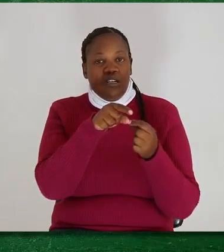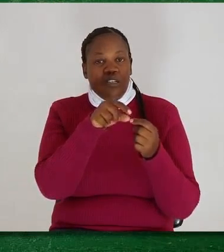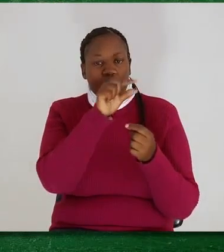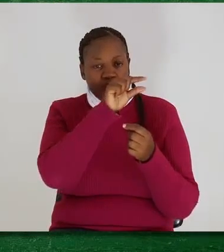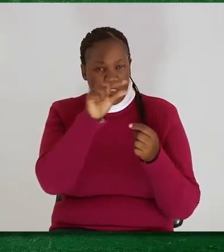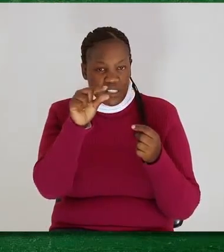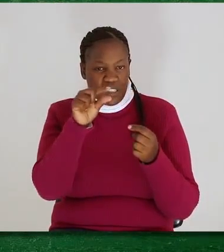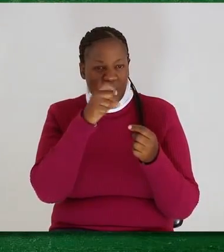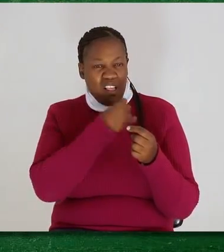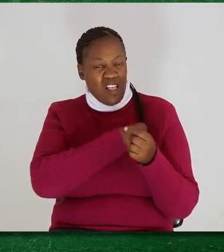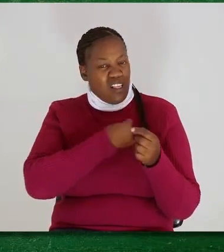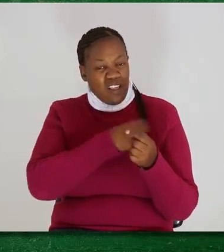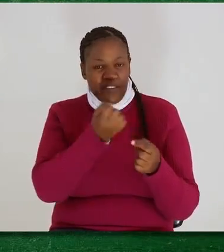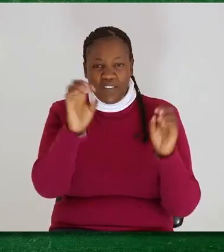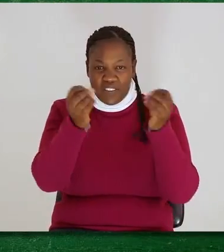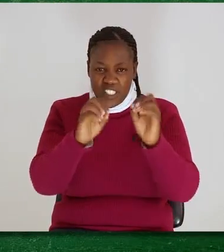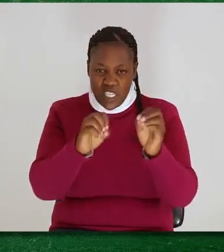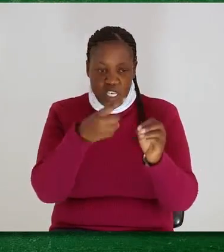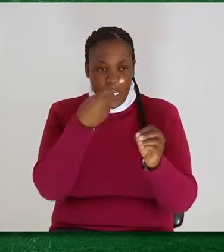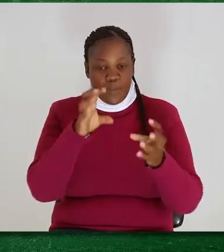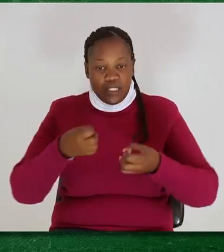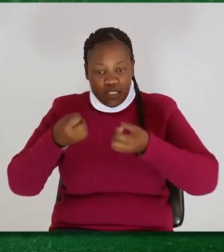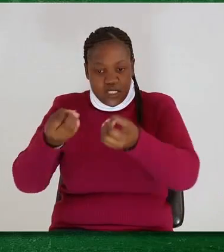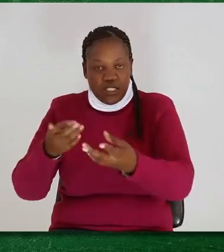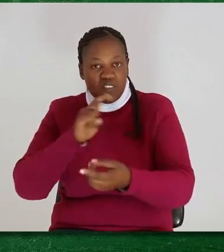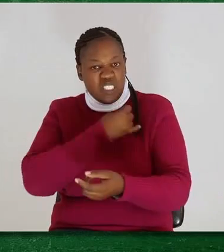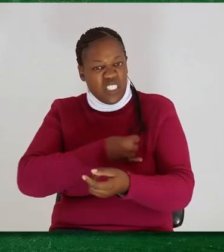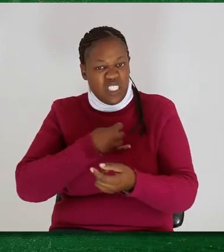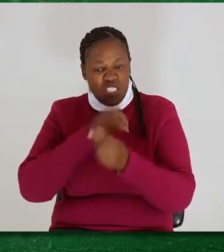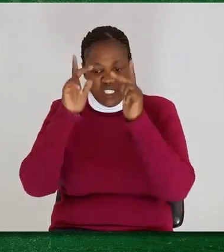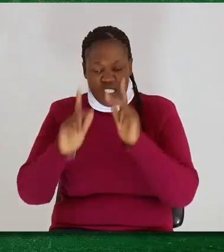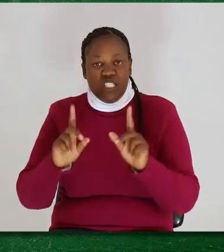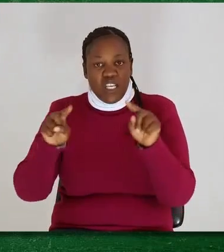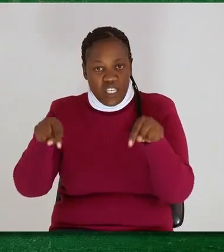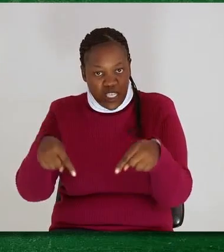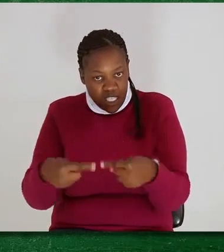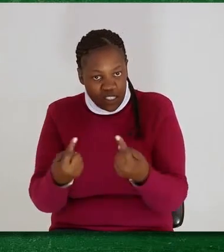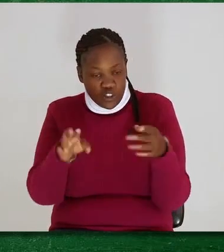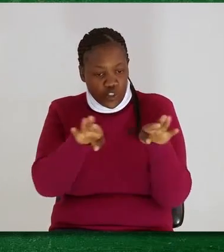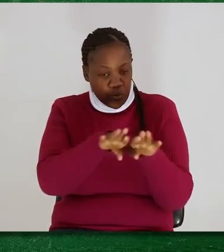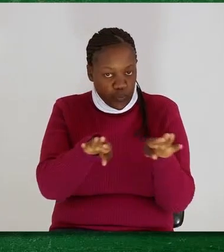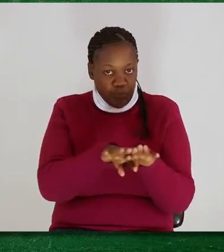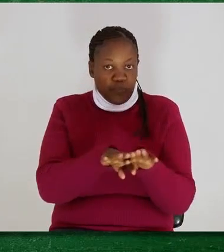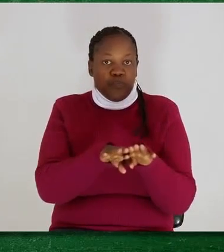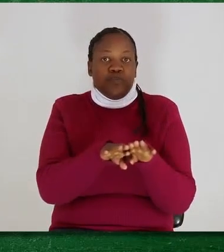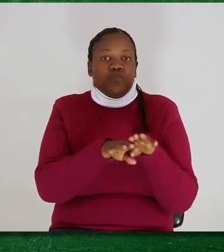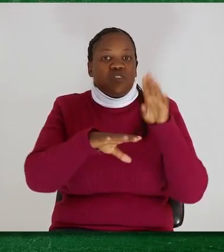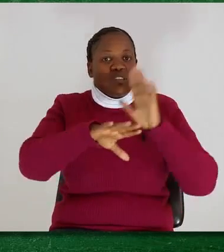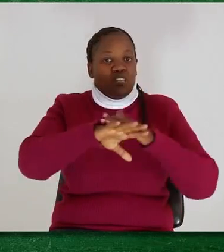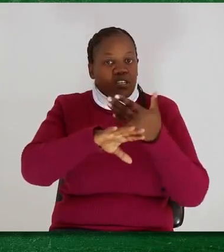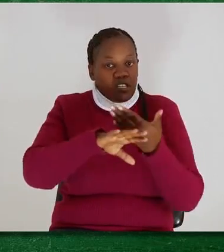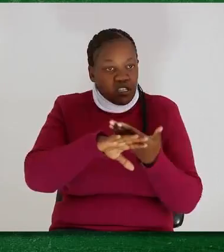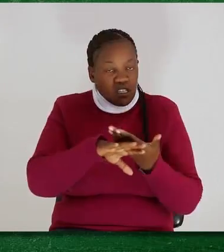Personification, okay, is an inanimate or a lifeless object endowed by the writer with human